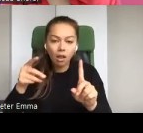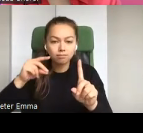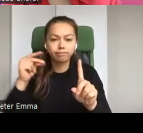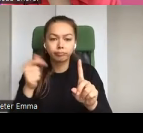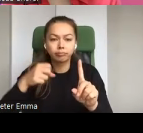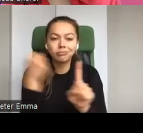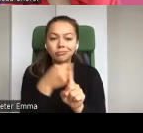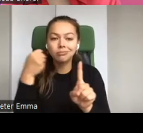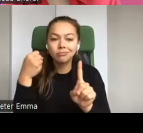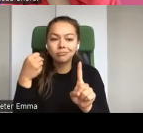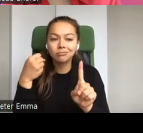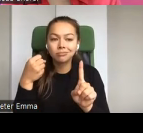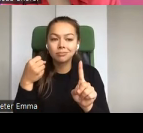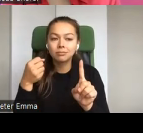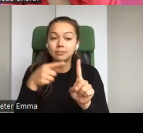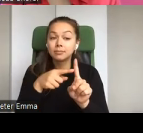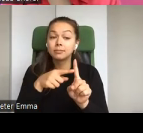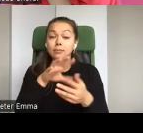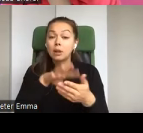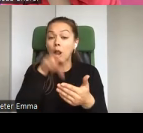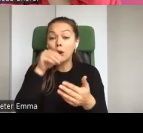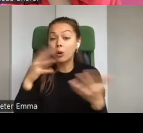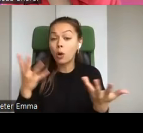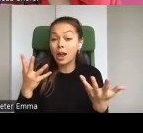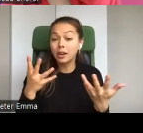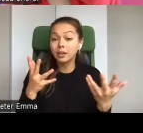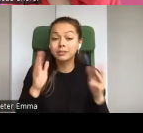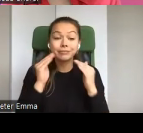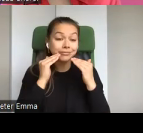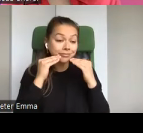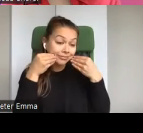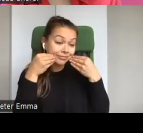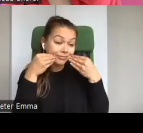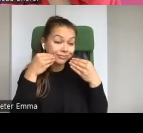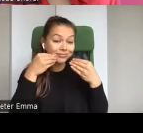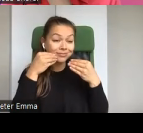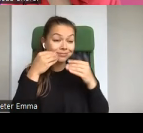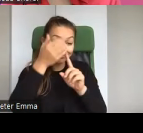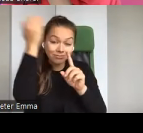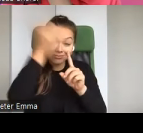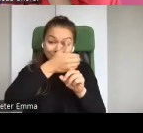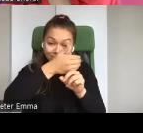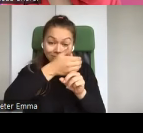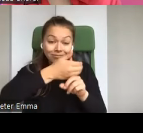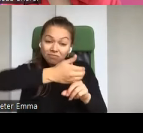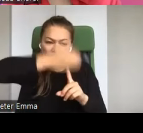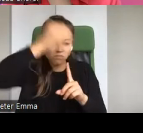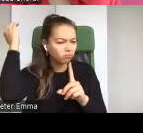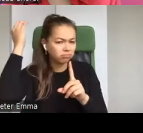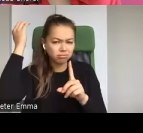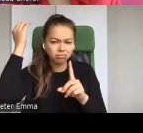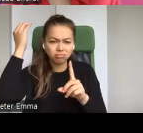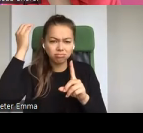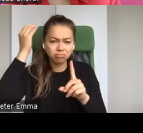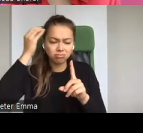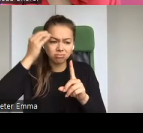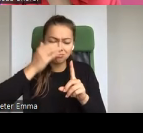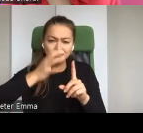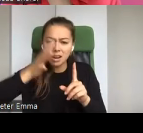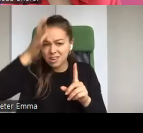a smile, there could be someone who wants to abuse them. Behind a parent who is angry, there could be a parent who